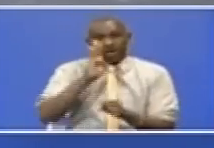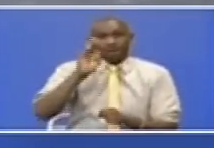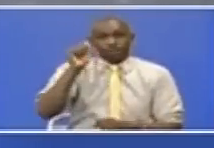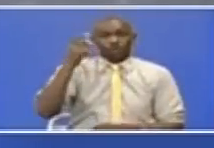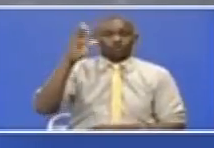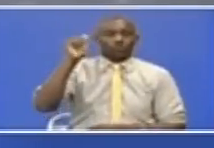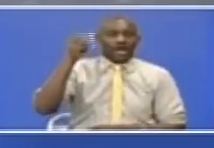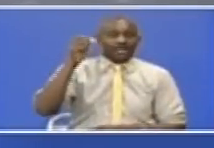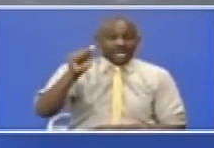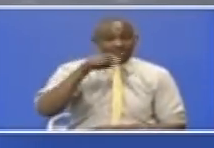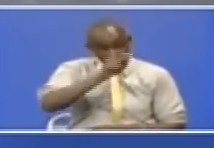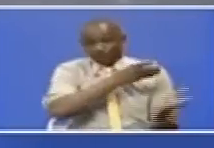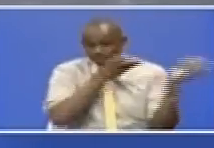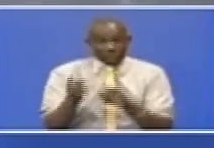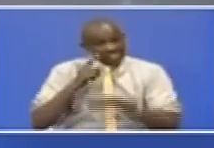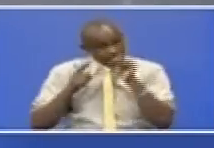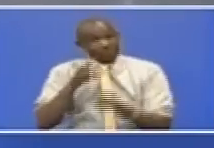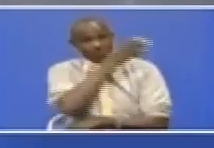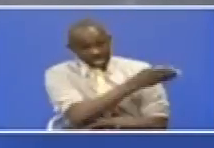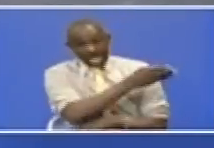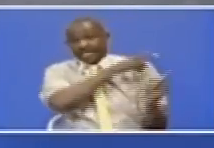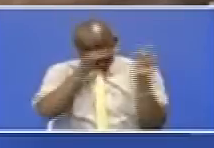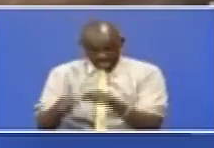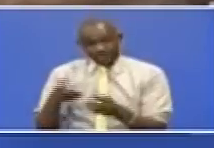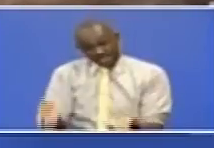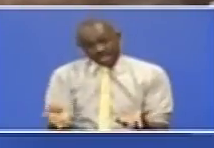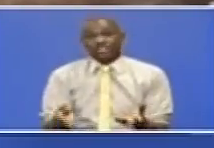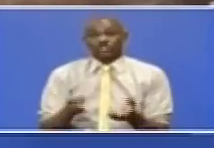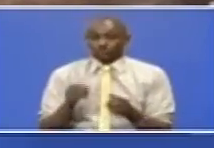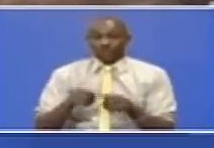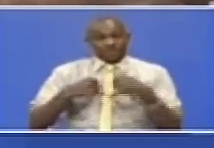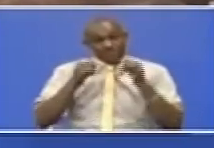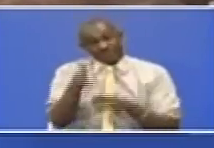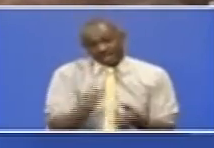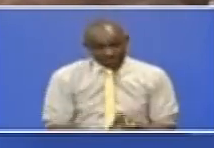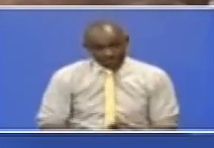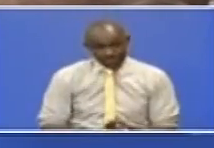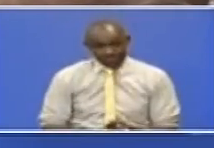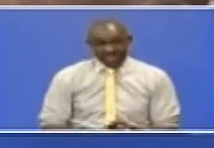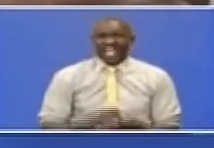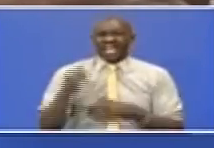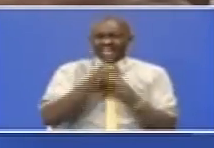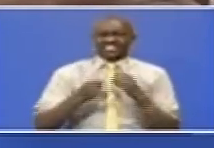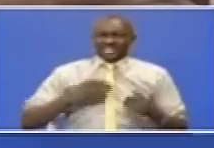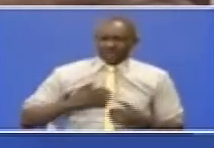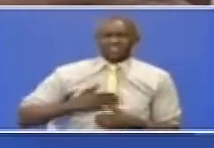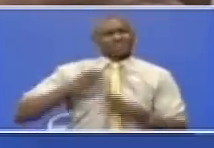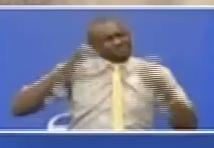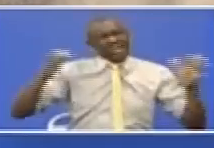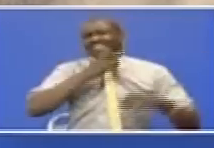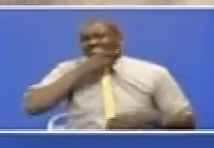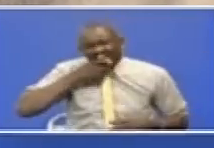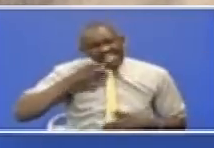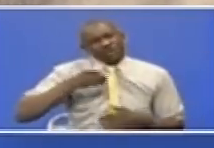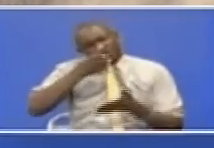has brought back home the experience he gained from the south. The larger part of the country, because it's somehow arid,